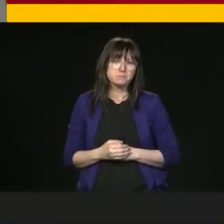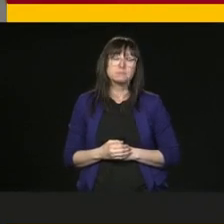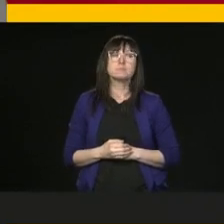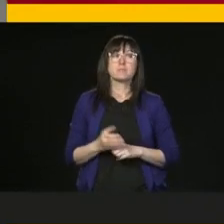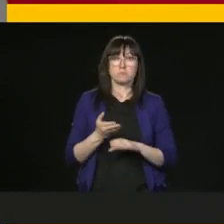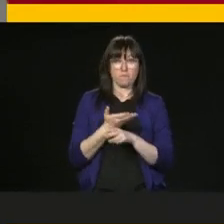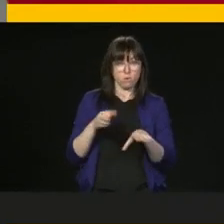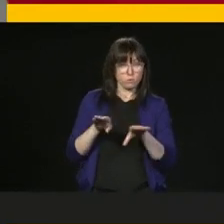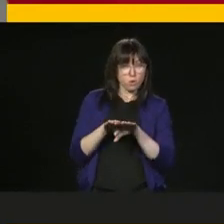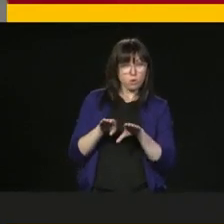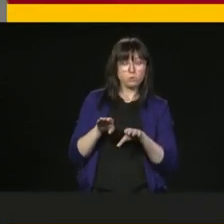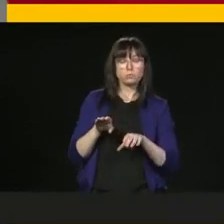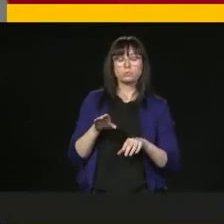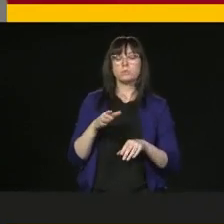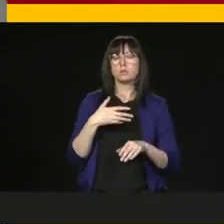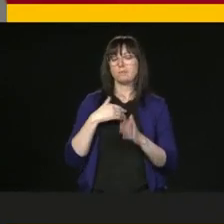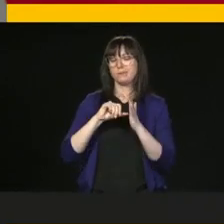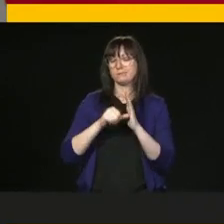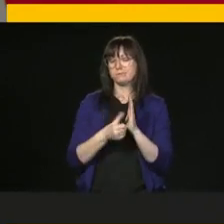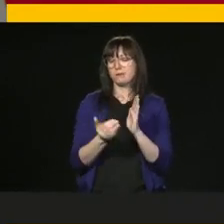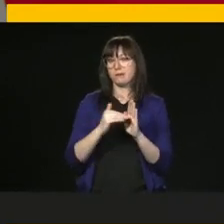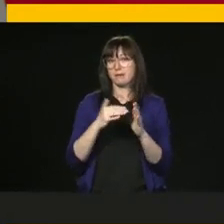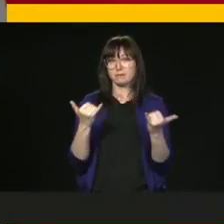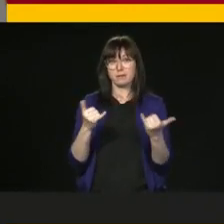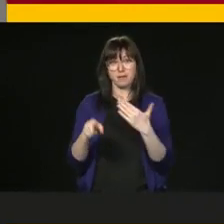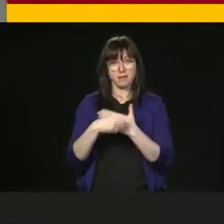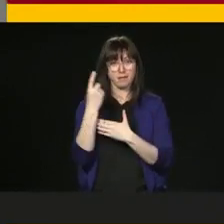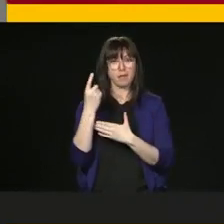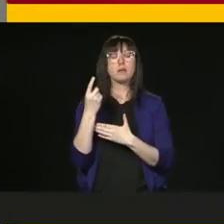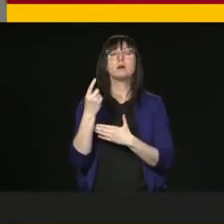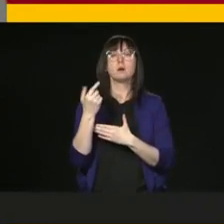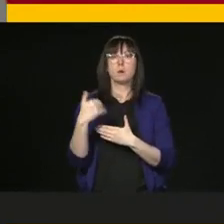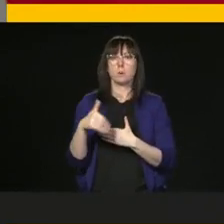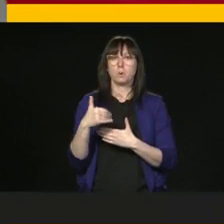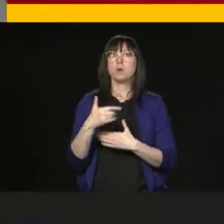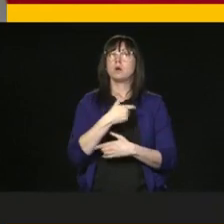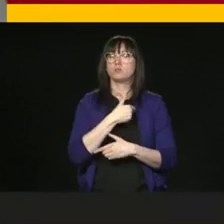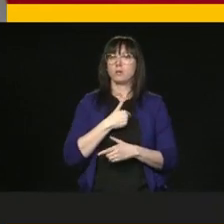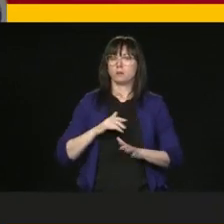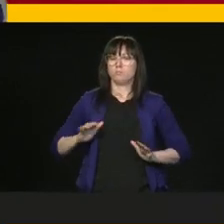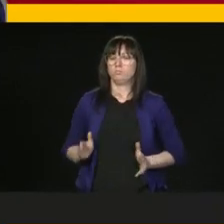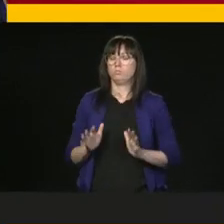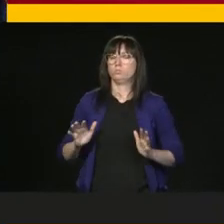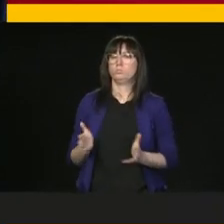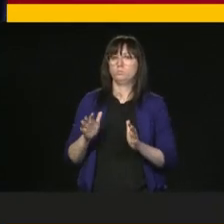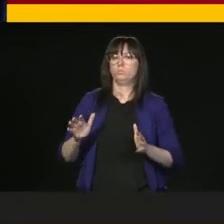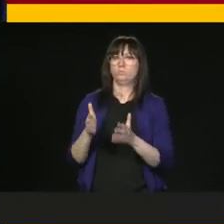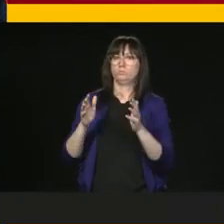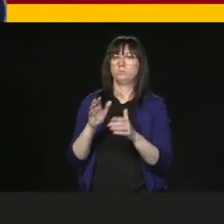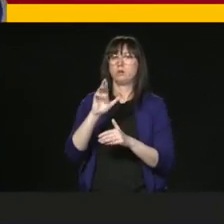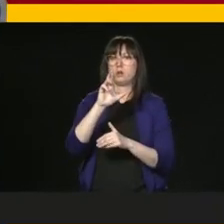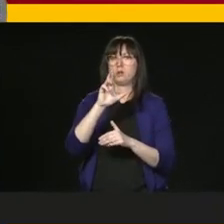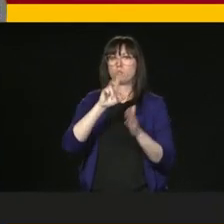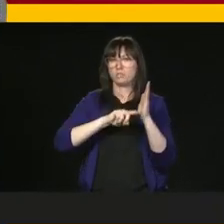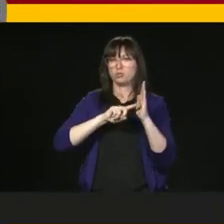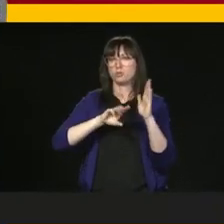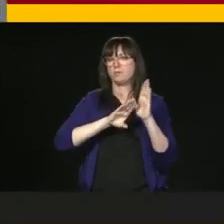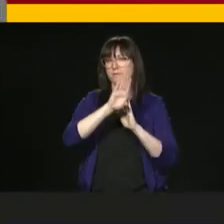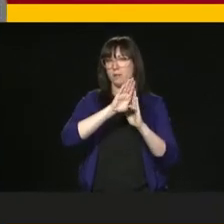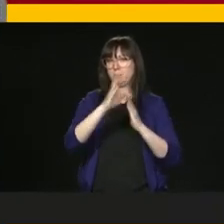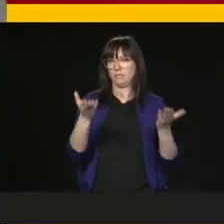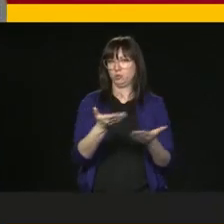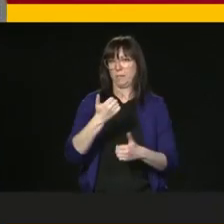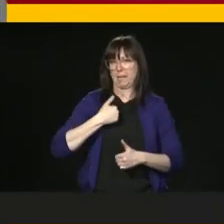that today we are particularly mobilizing the R&D sector in Canada. In Canada, we are lucky enough to